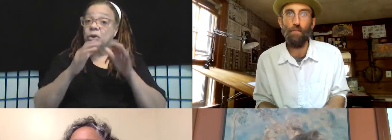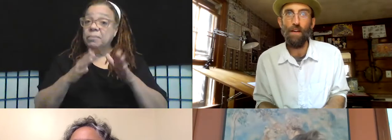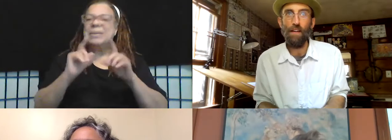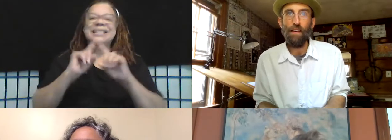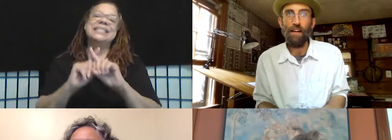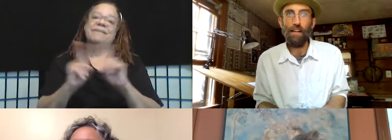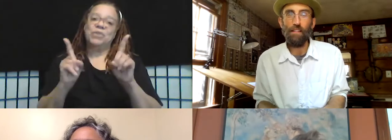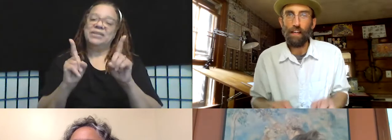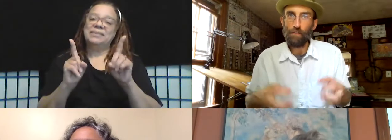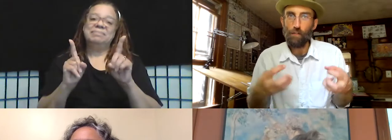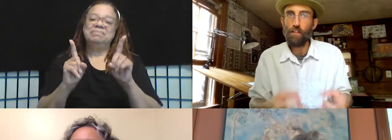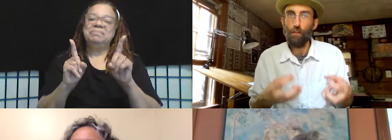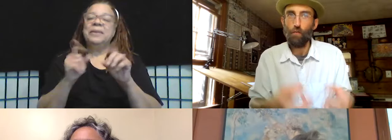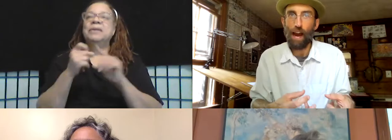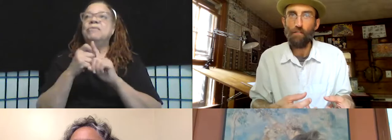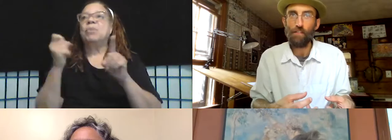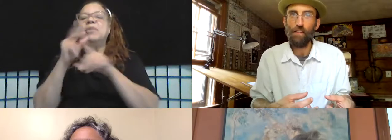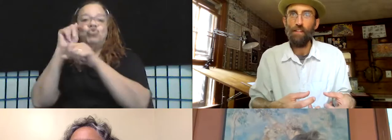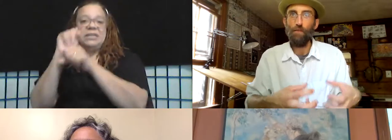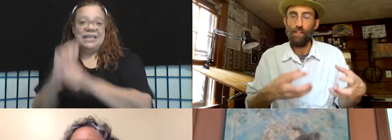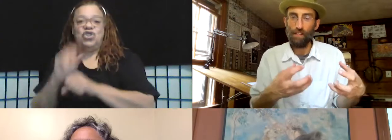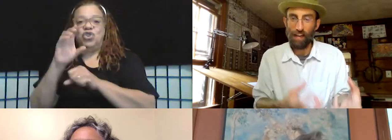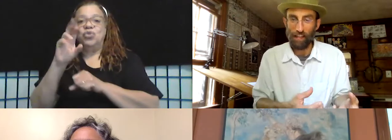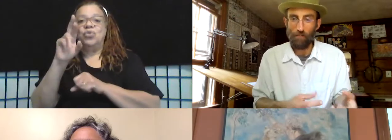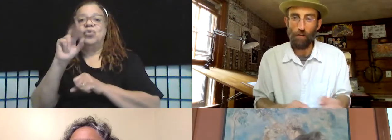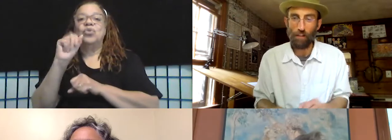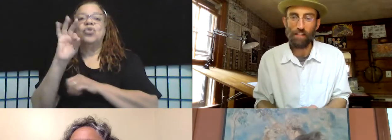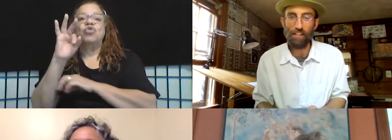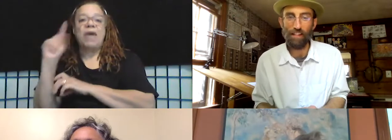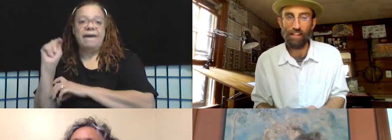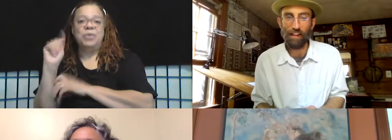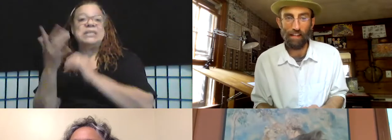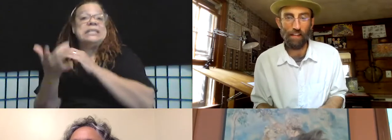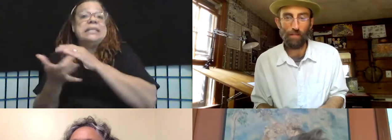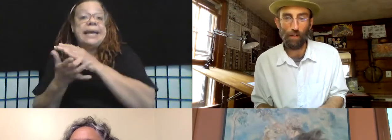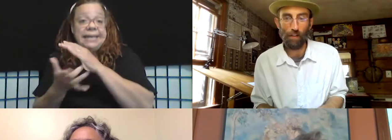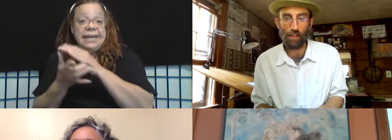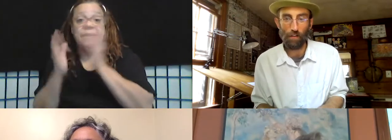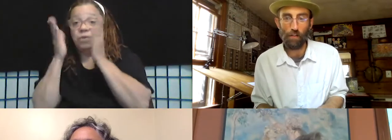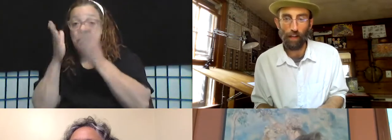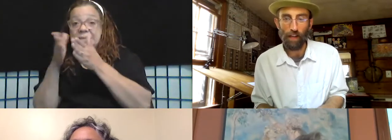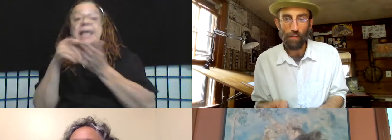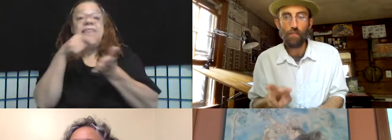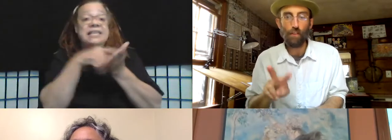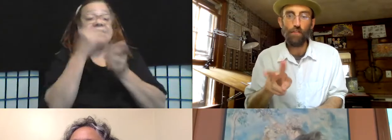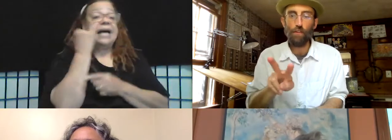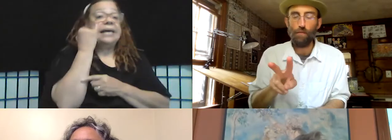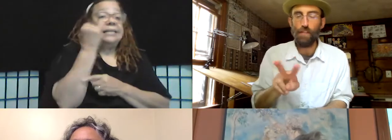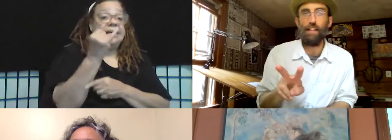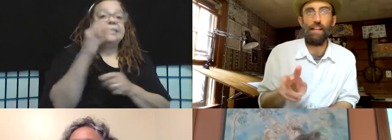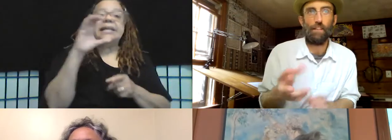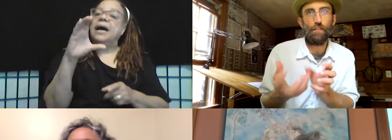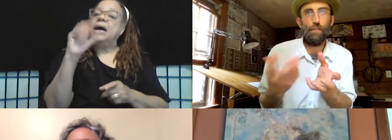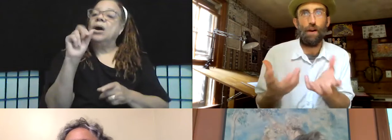different from like a traditional craft, which is technique focused. This is ideas focused. Cartooning, there's